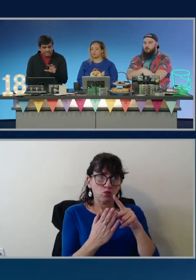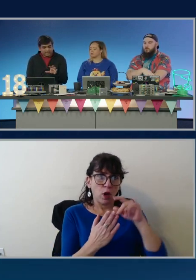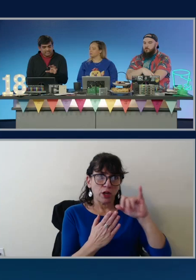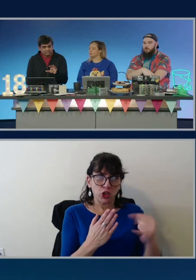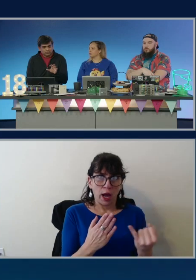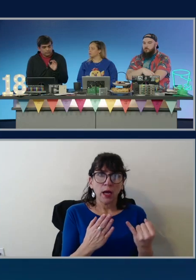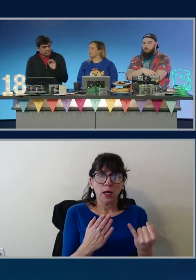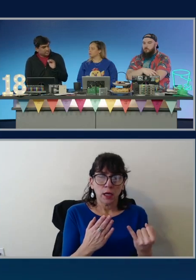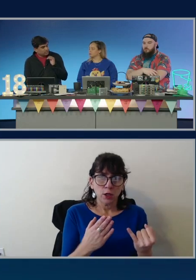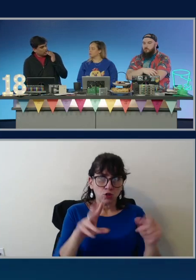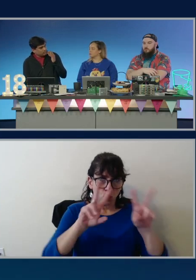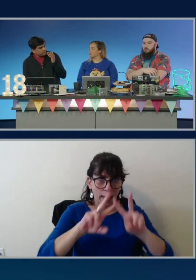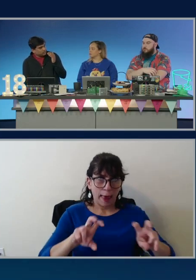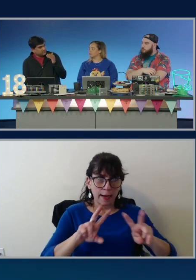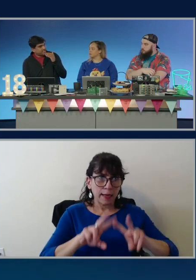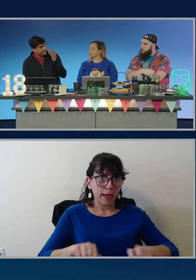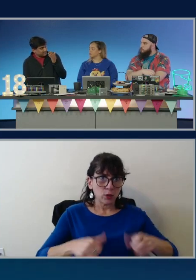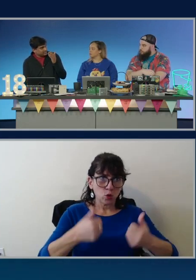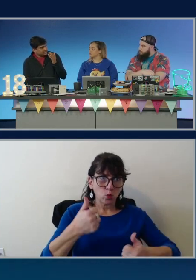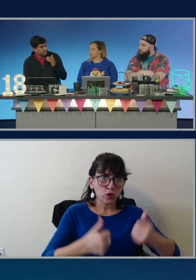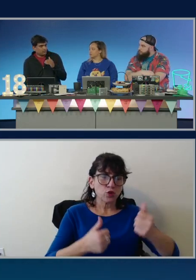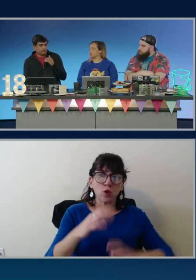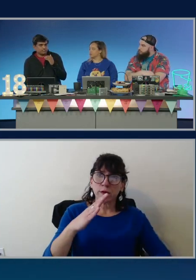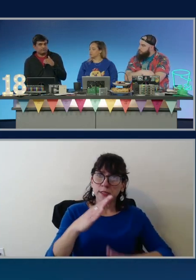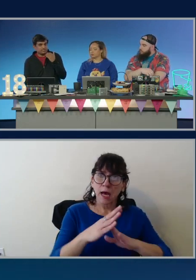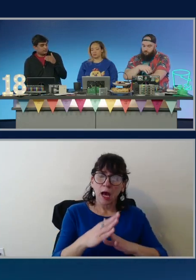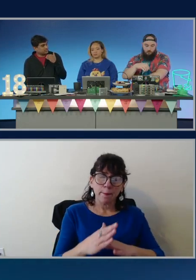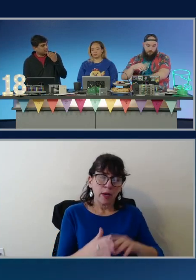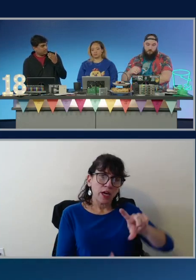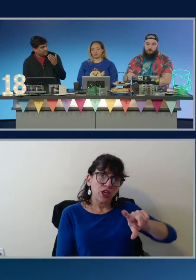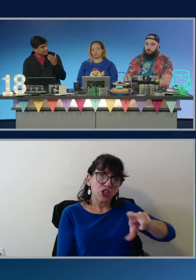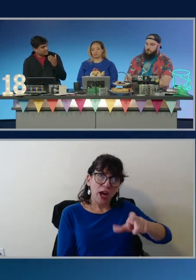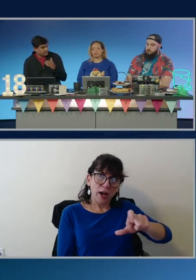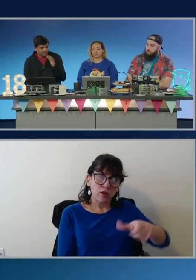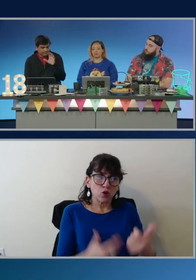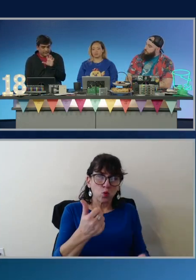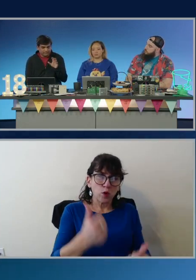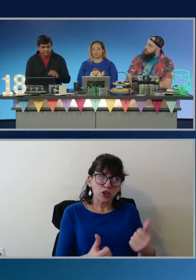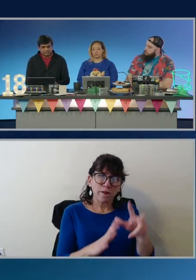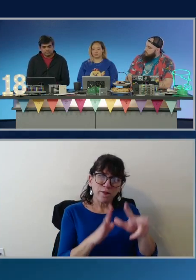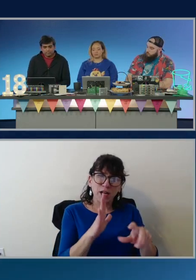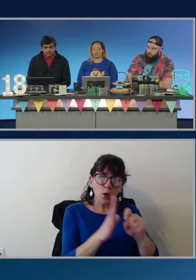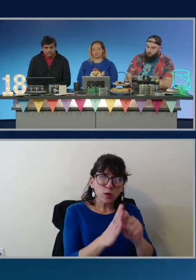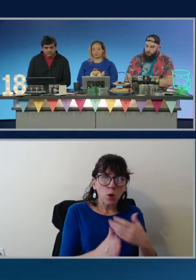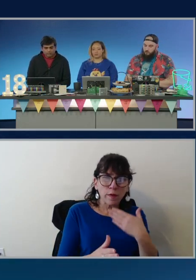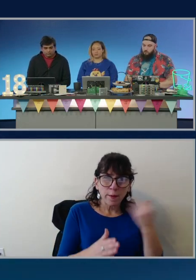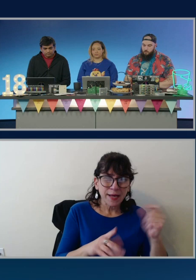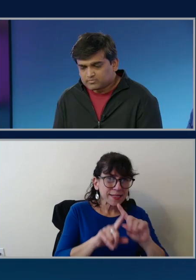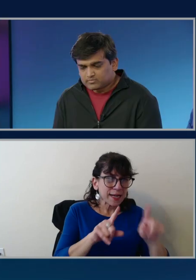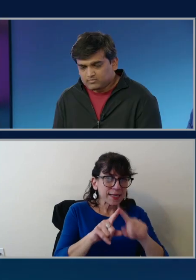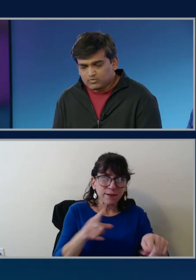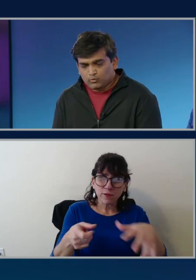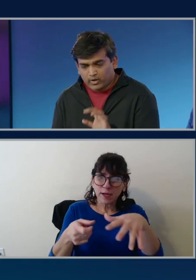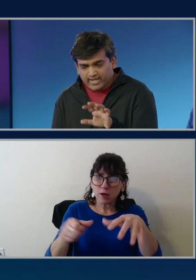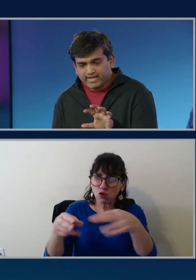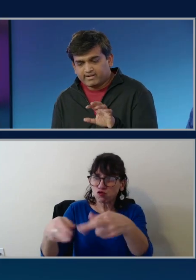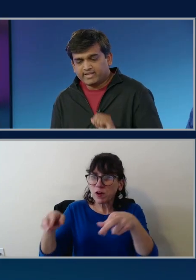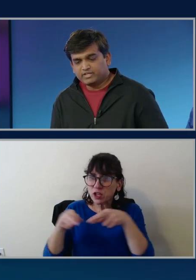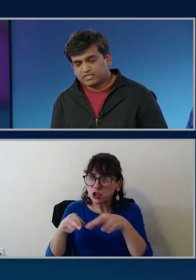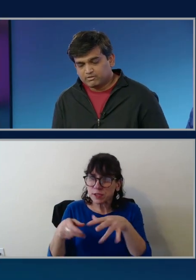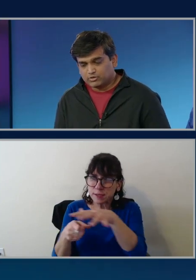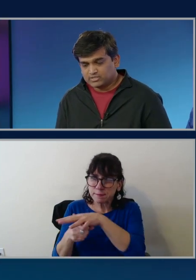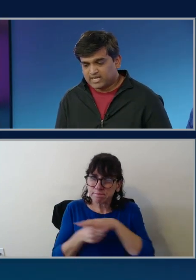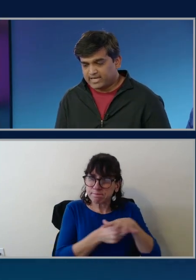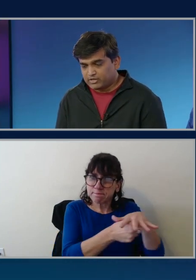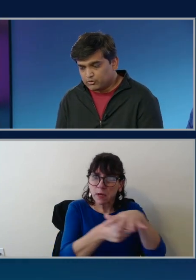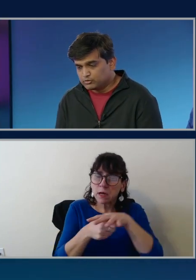to analyze which are the topmost channels or which videos are the best in different regions. Now, what I did